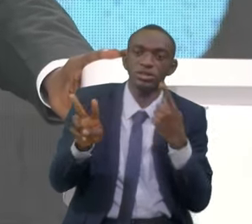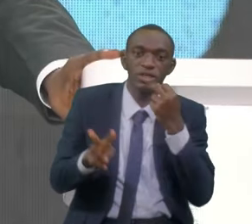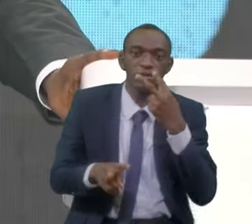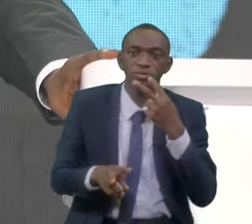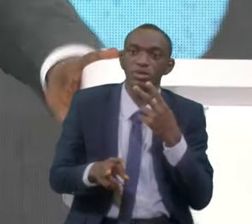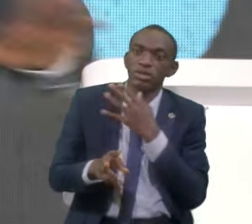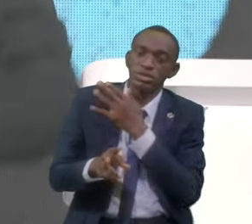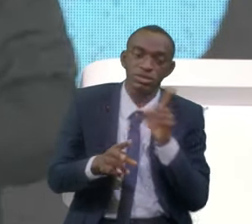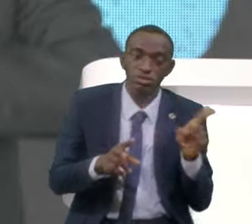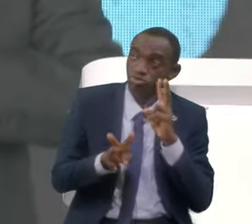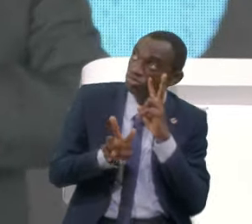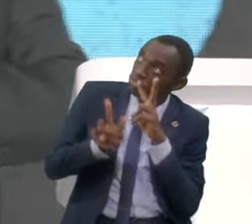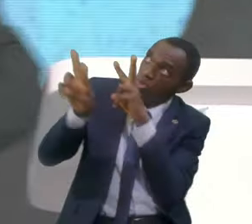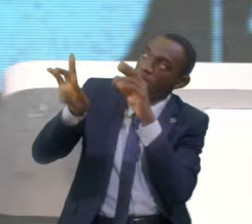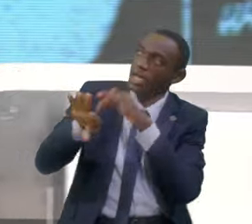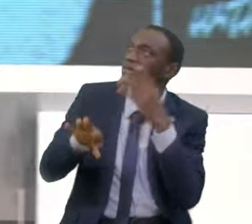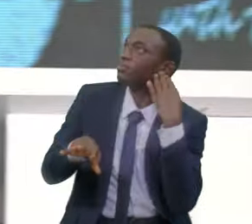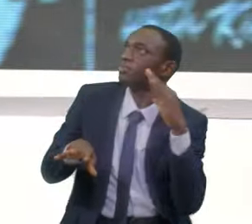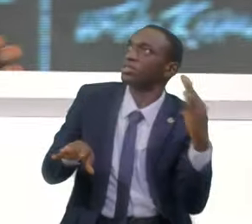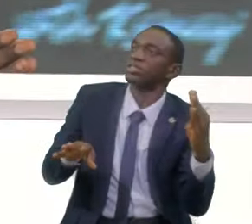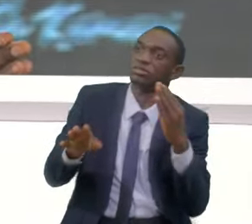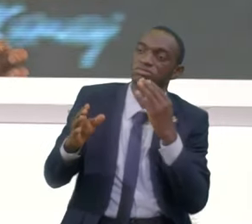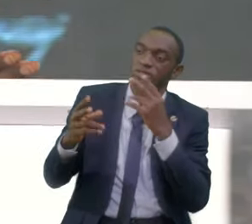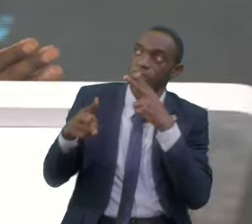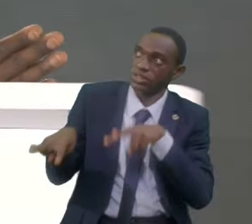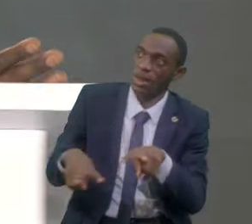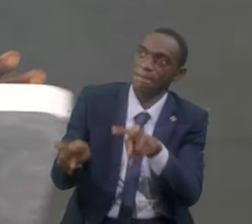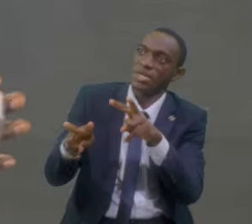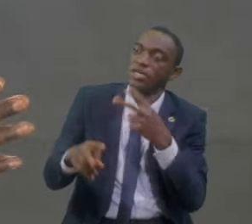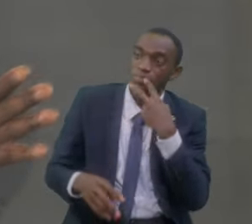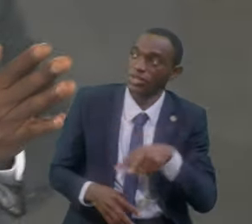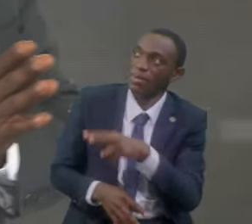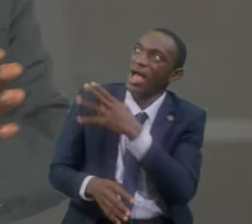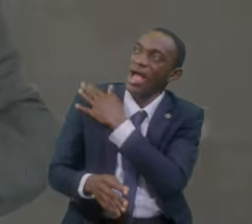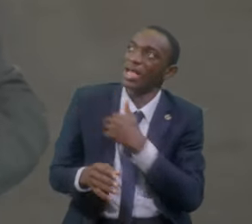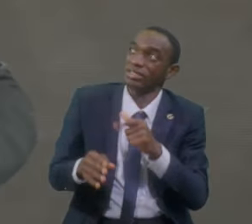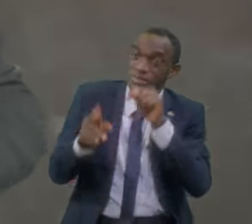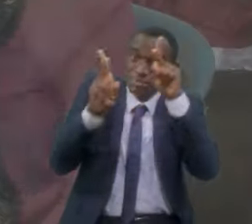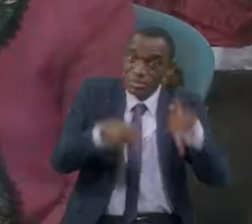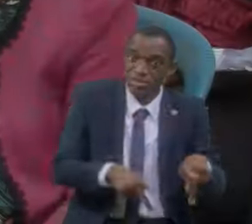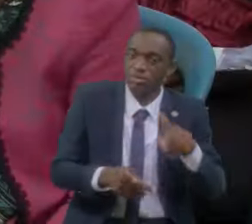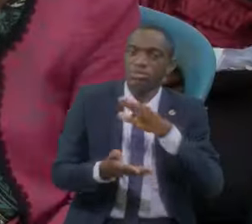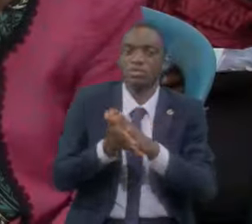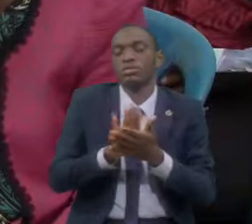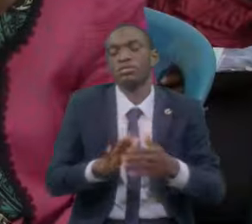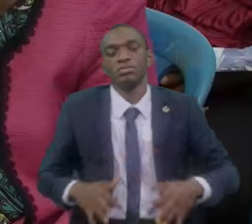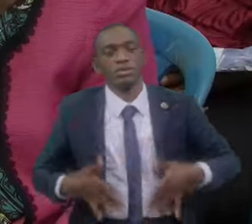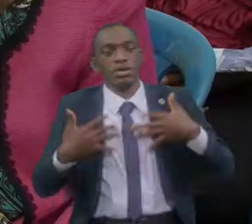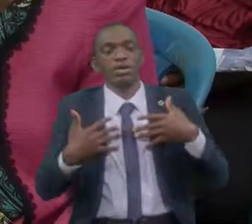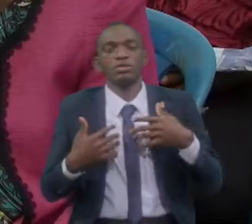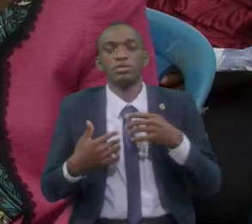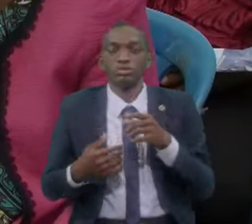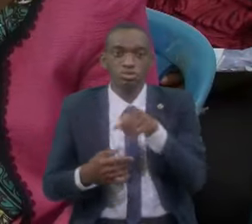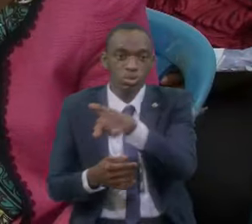the serpent of brass, and he lived. You will live. Beyond